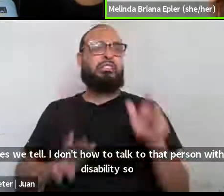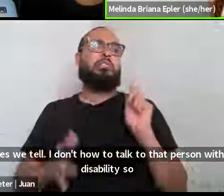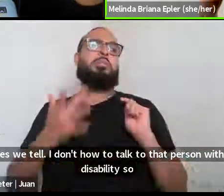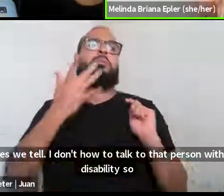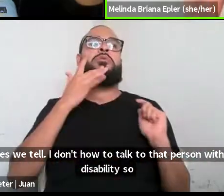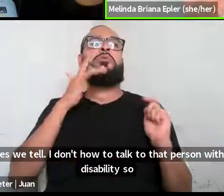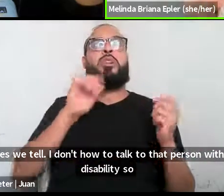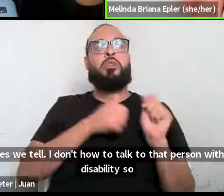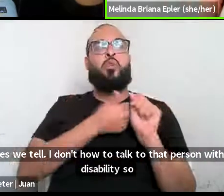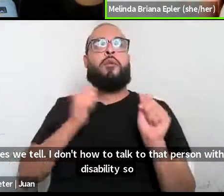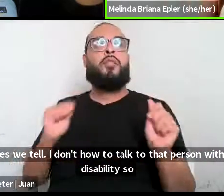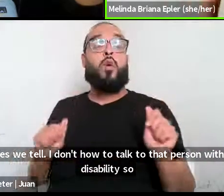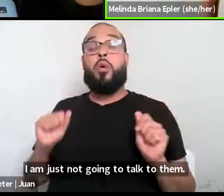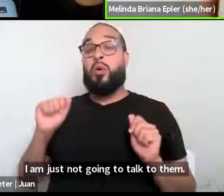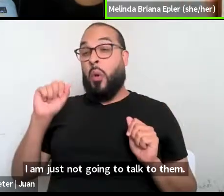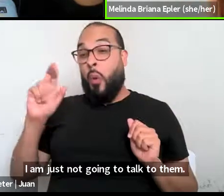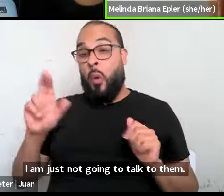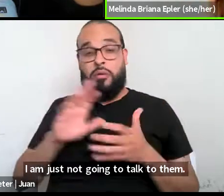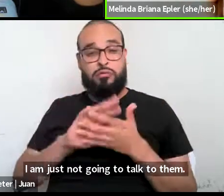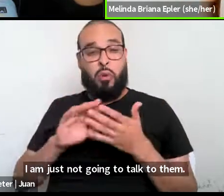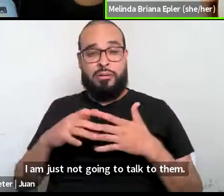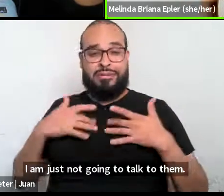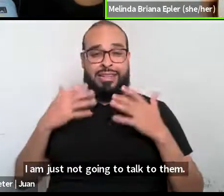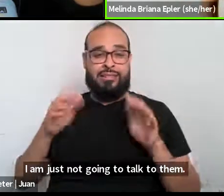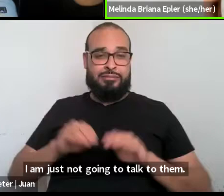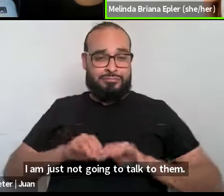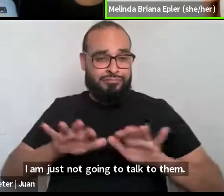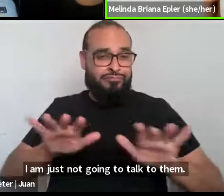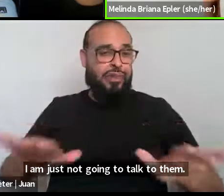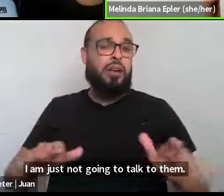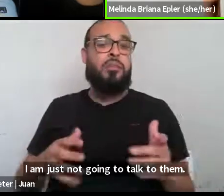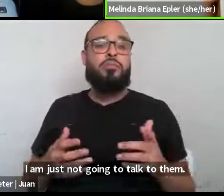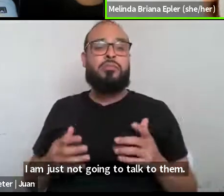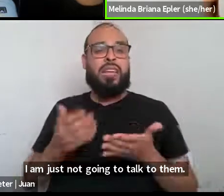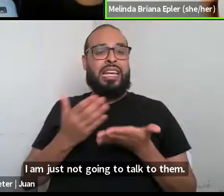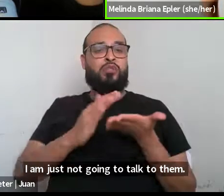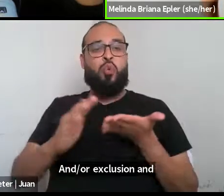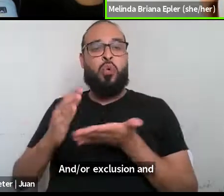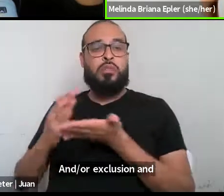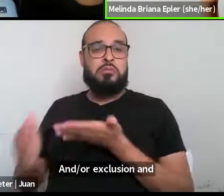Or exclusion, perpetuating exclusion through the stories that we tell ourselves.